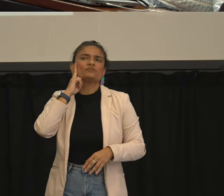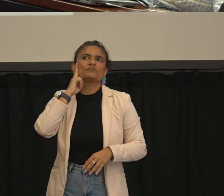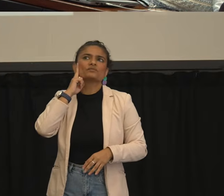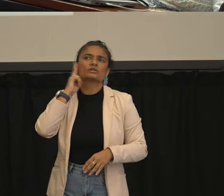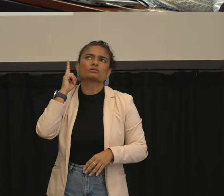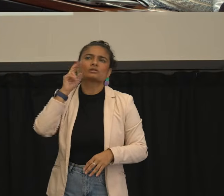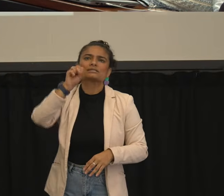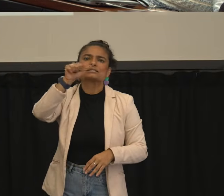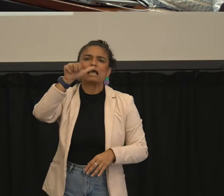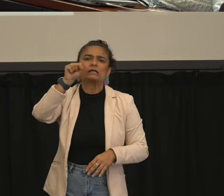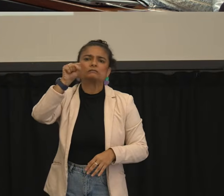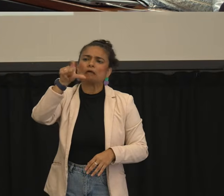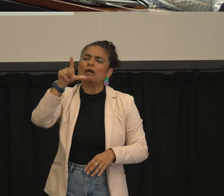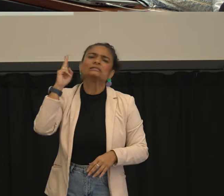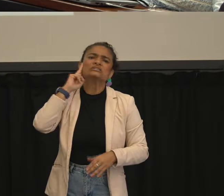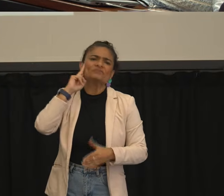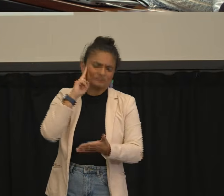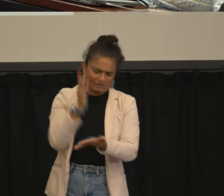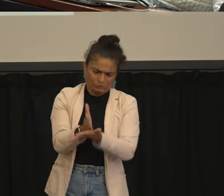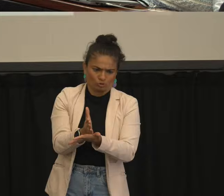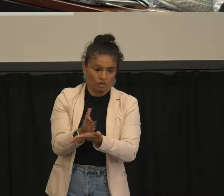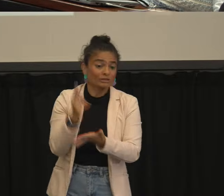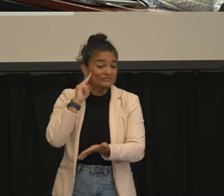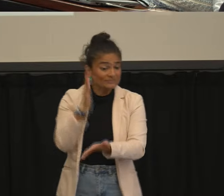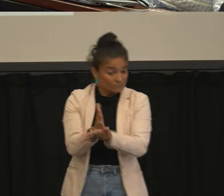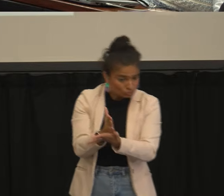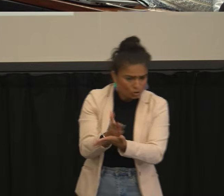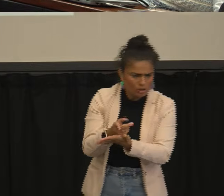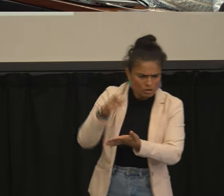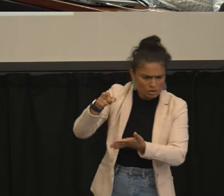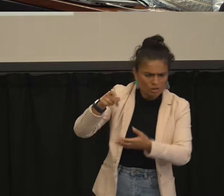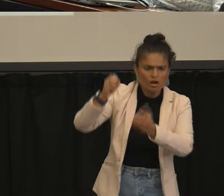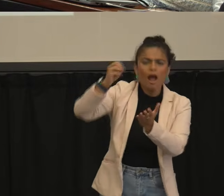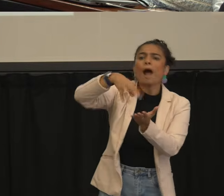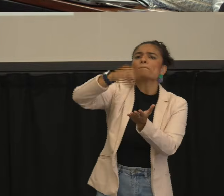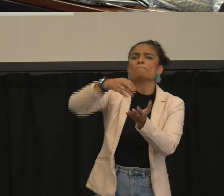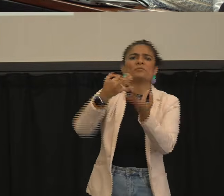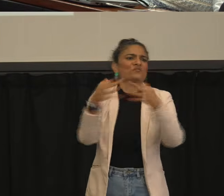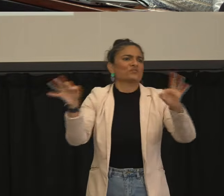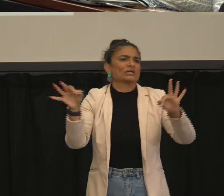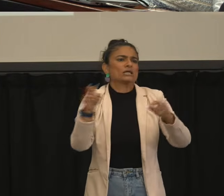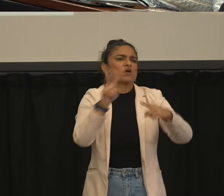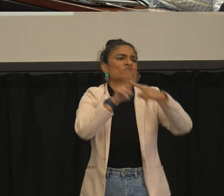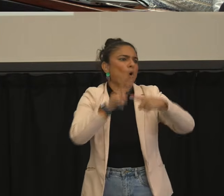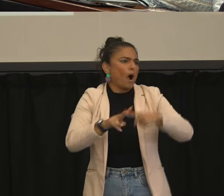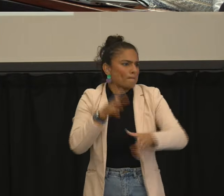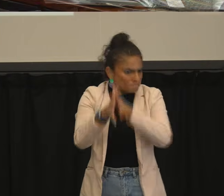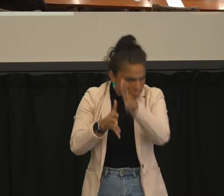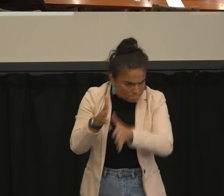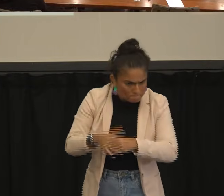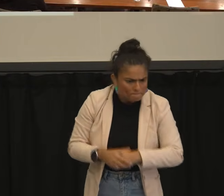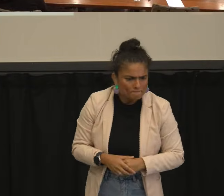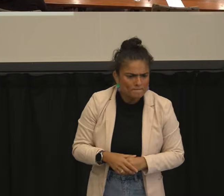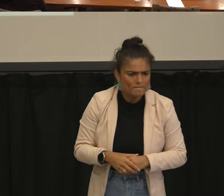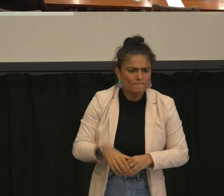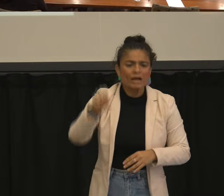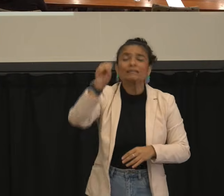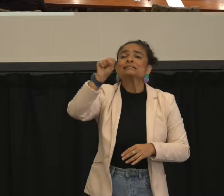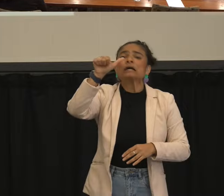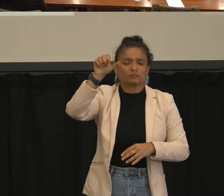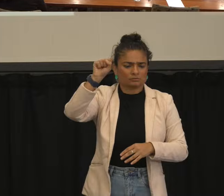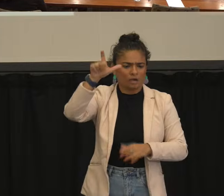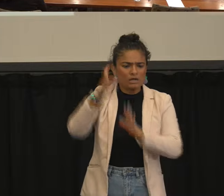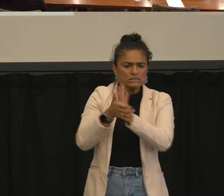Continuing with the private sector resources are the SASL definition free app with vocabulary that you